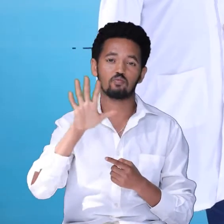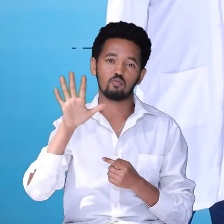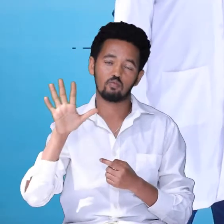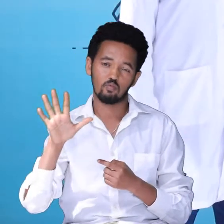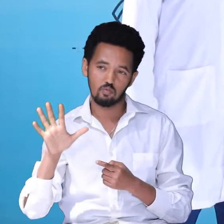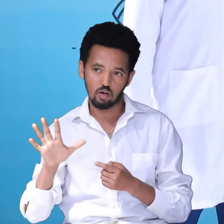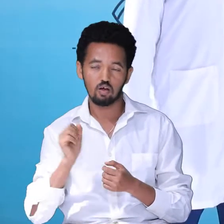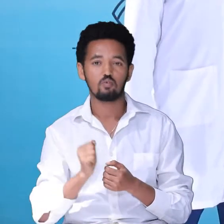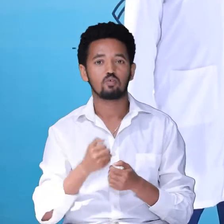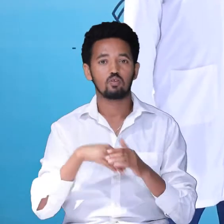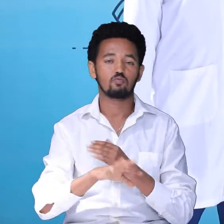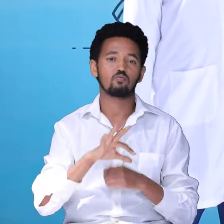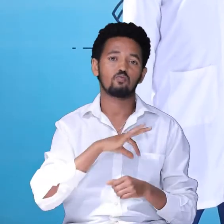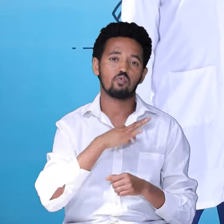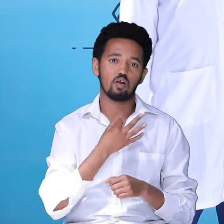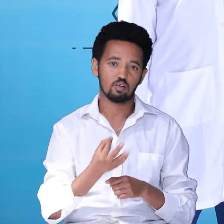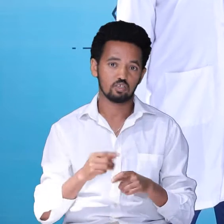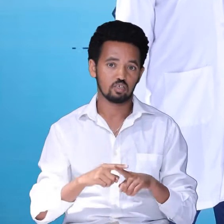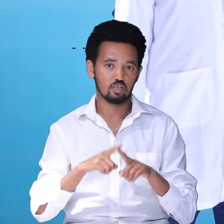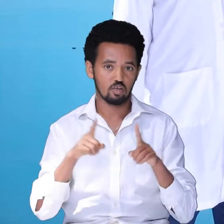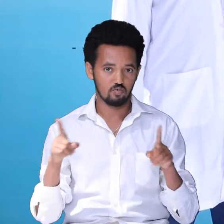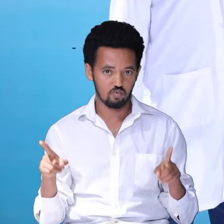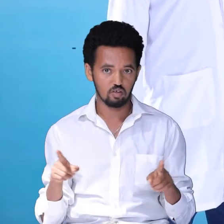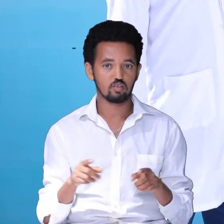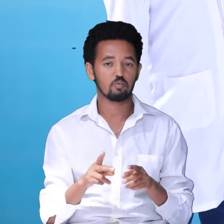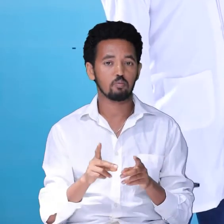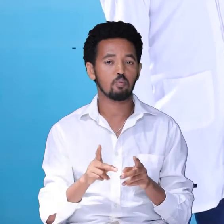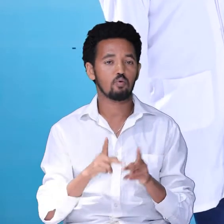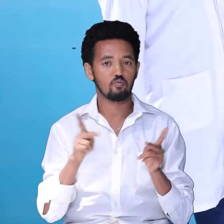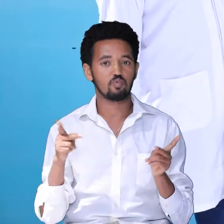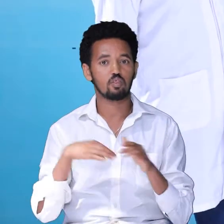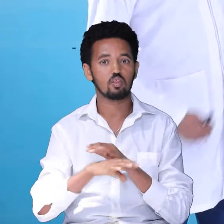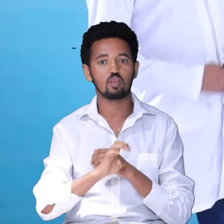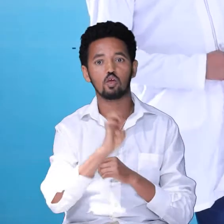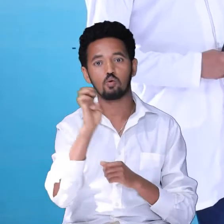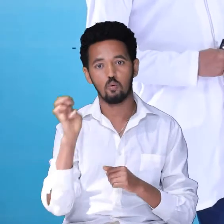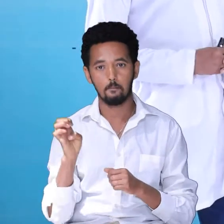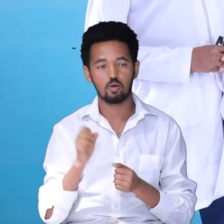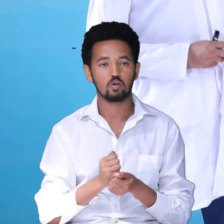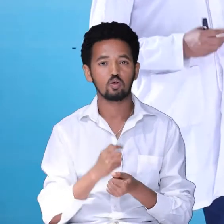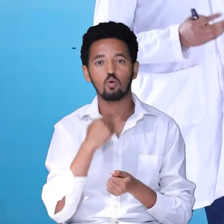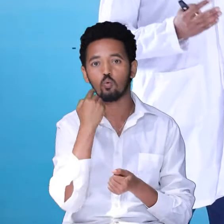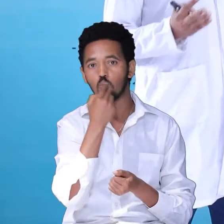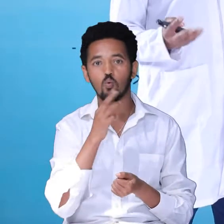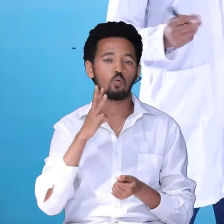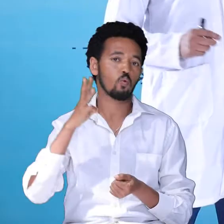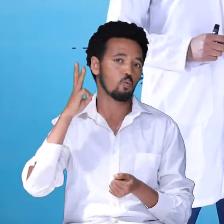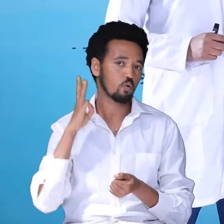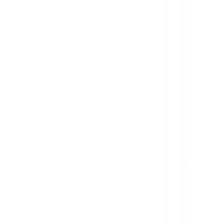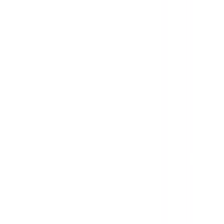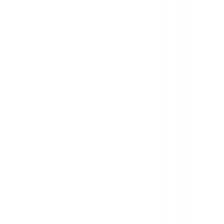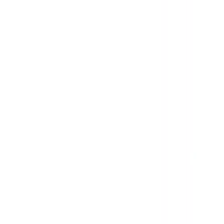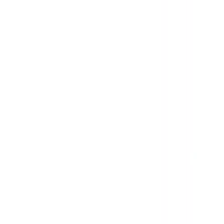ruled France and different provinces of Europe. Who was Napoleon,